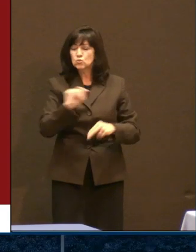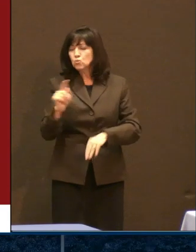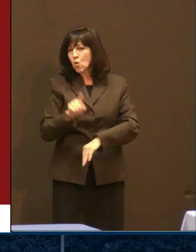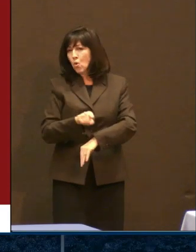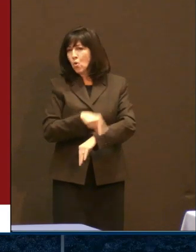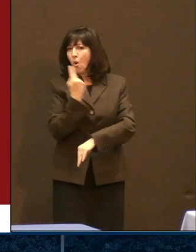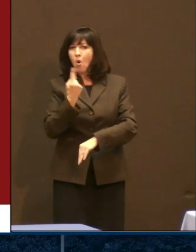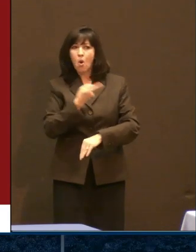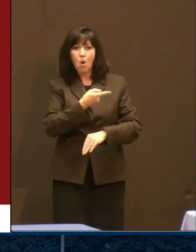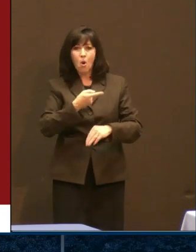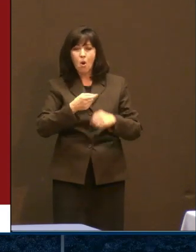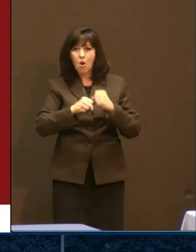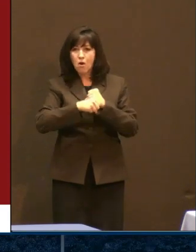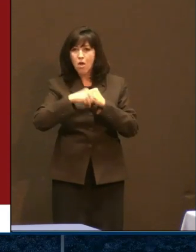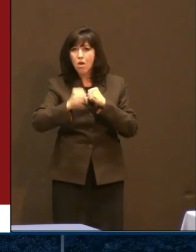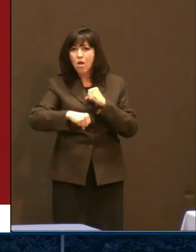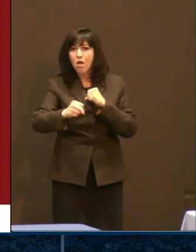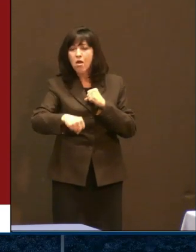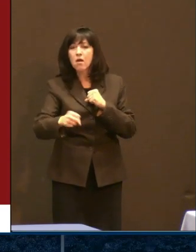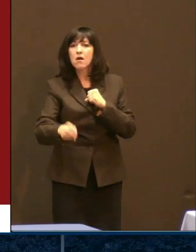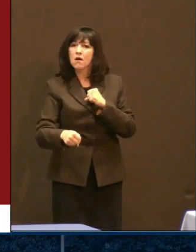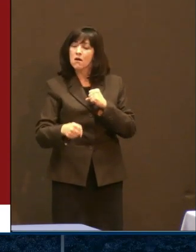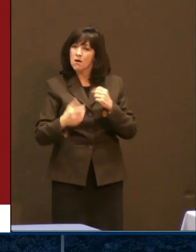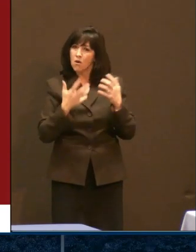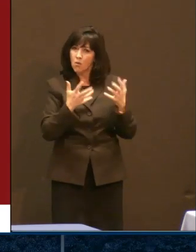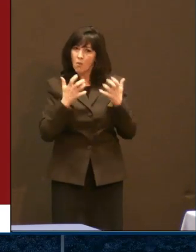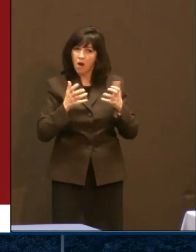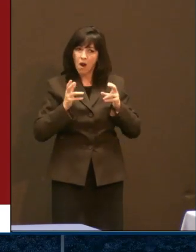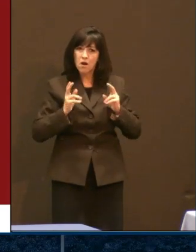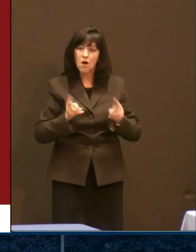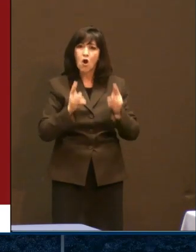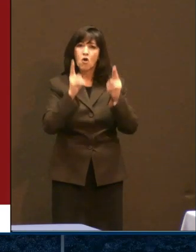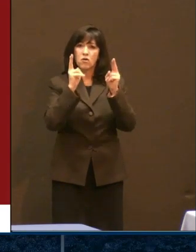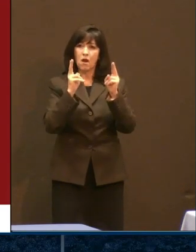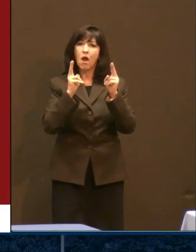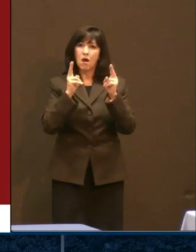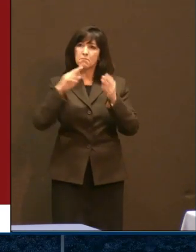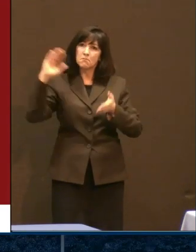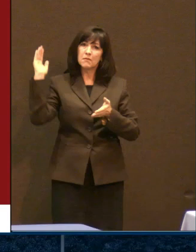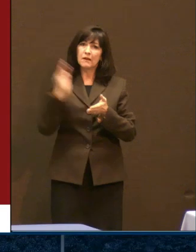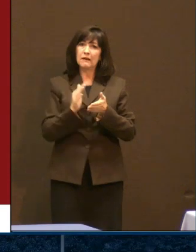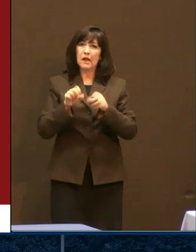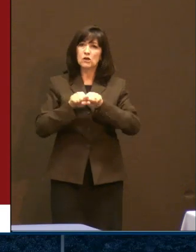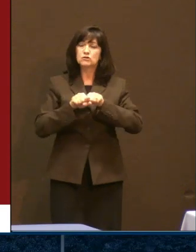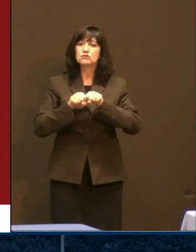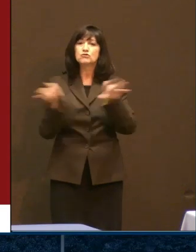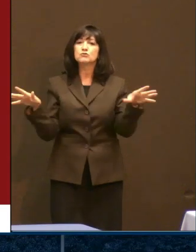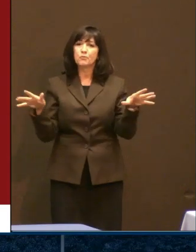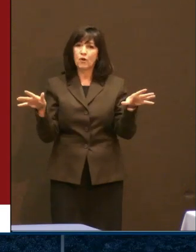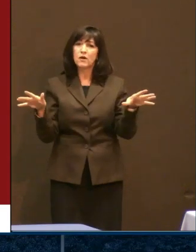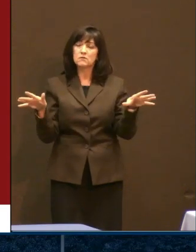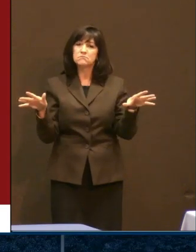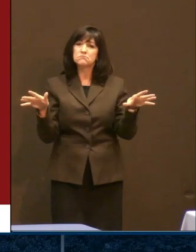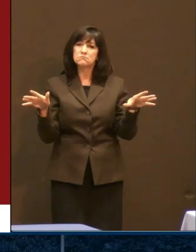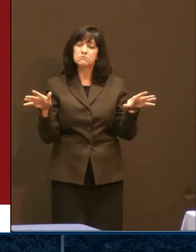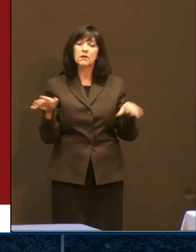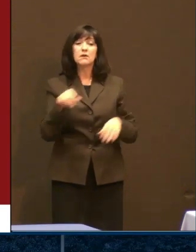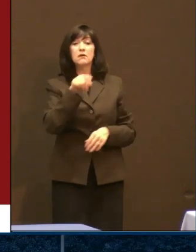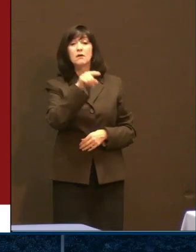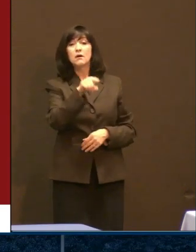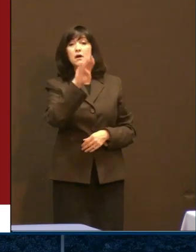sites prior to today, and I know we had one there today, and we thank our partners at Bay Health in Milford